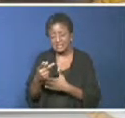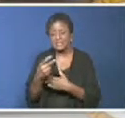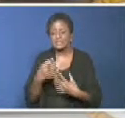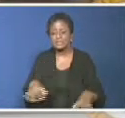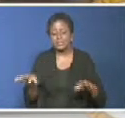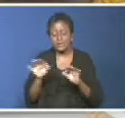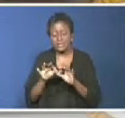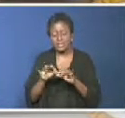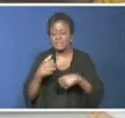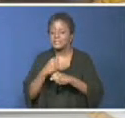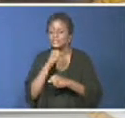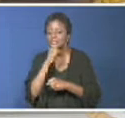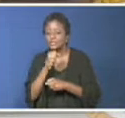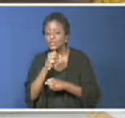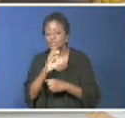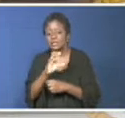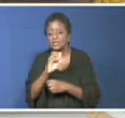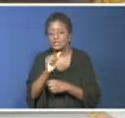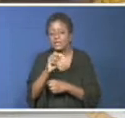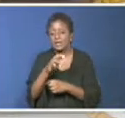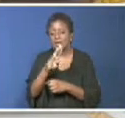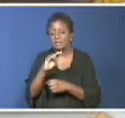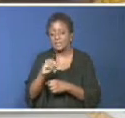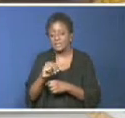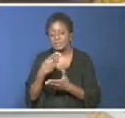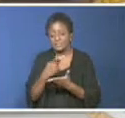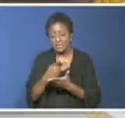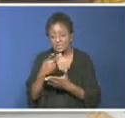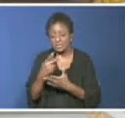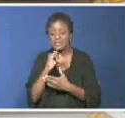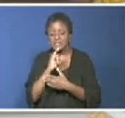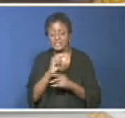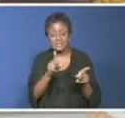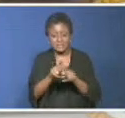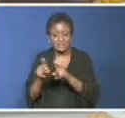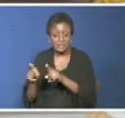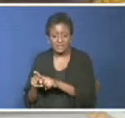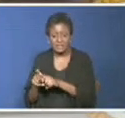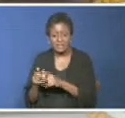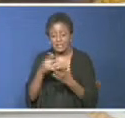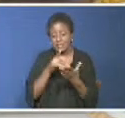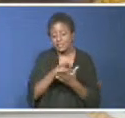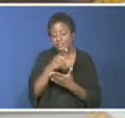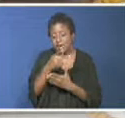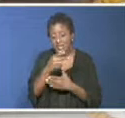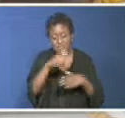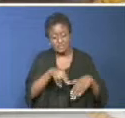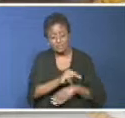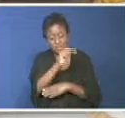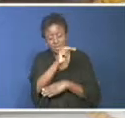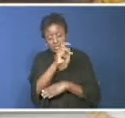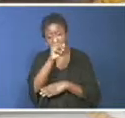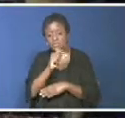various compliance and voluntary markets. The price of emitting a ton of carbon in the global north should not differ from the price